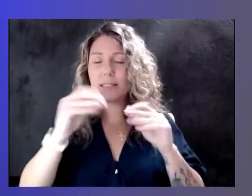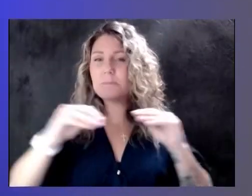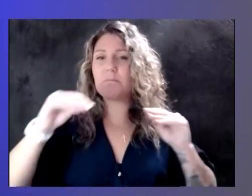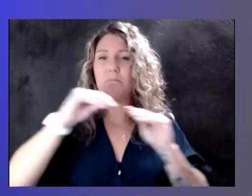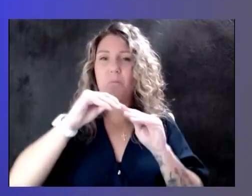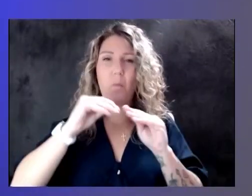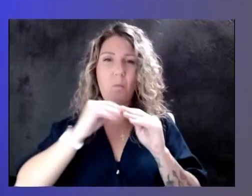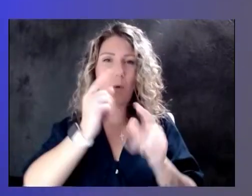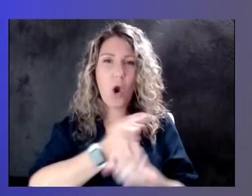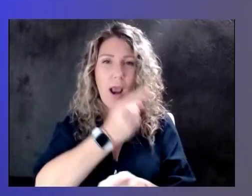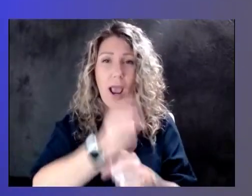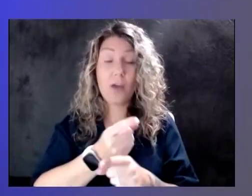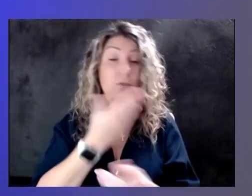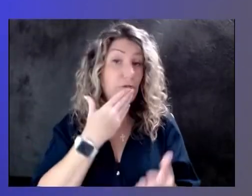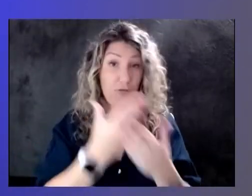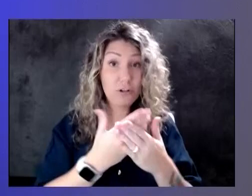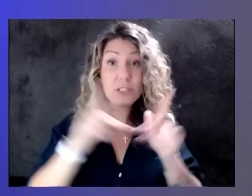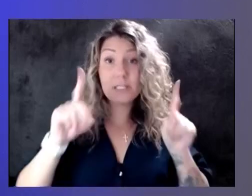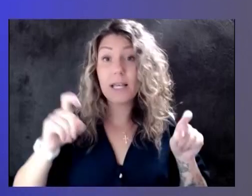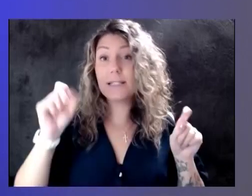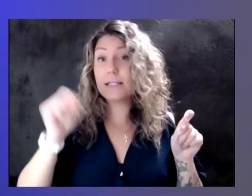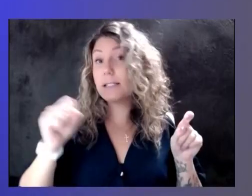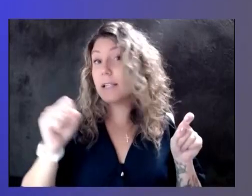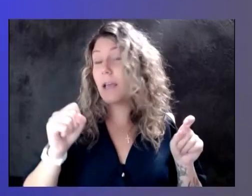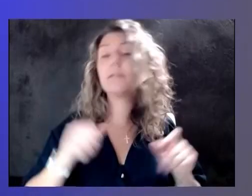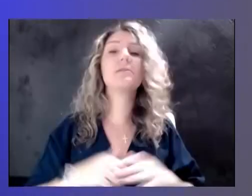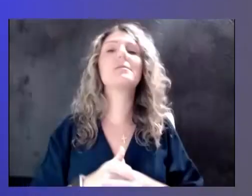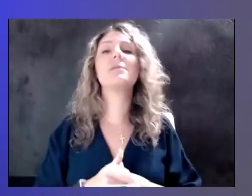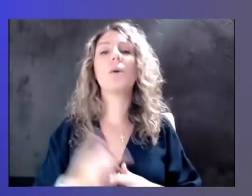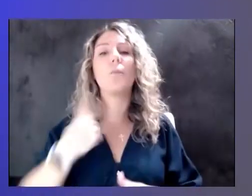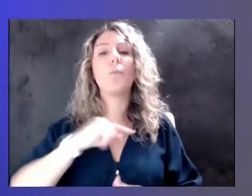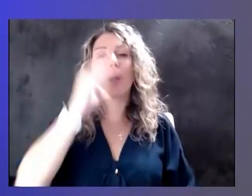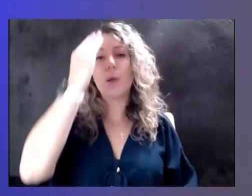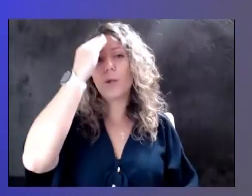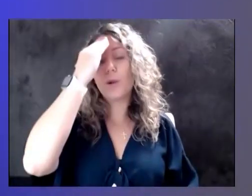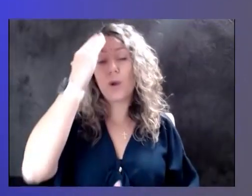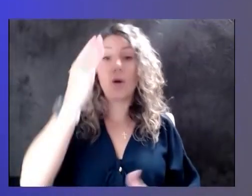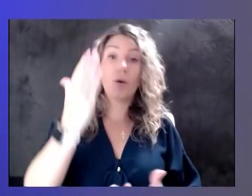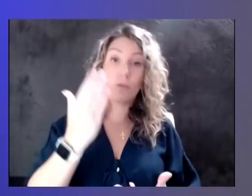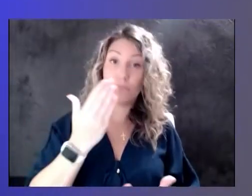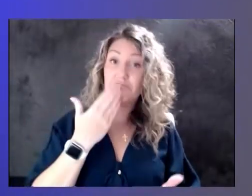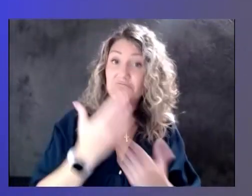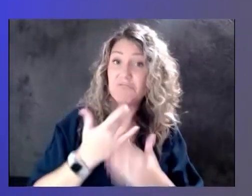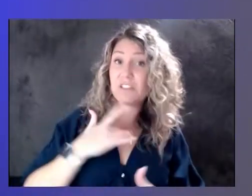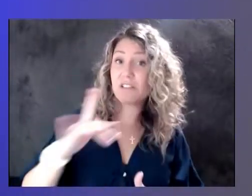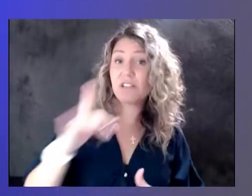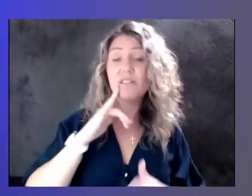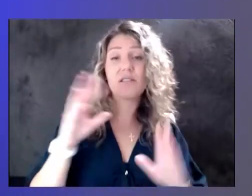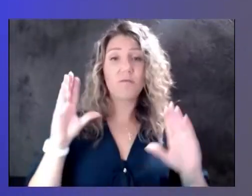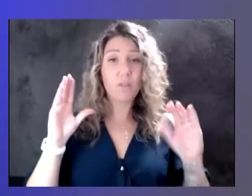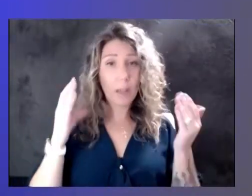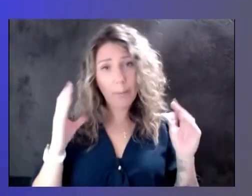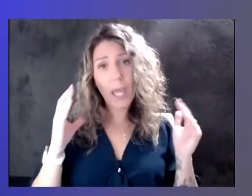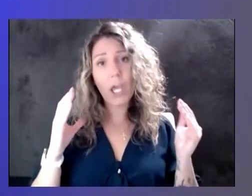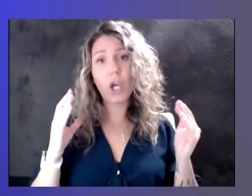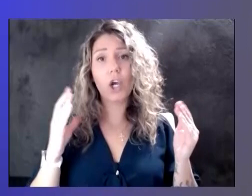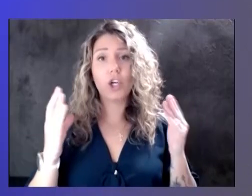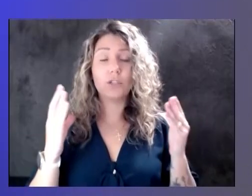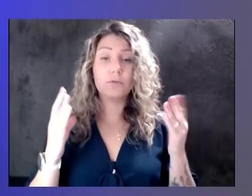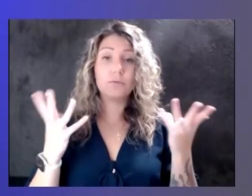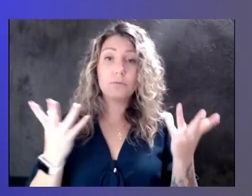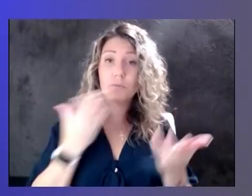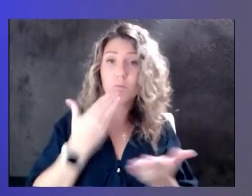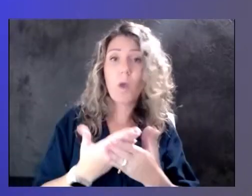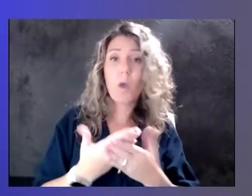good. They're good tests. We know that they are pretty decently sensitive. They compare reasonably well after